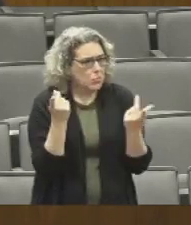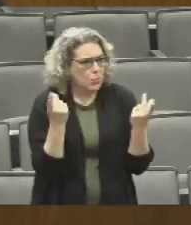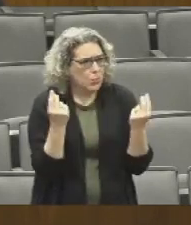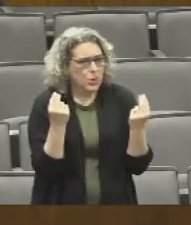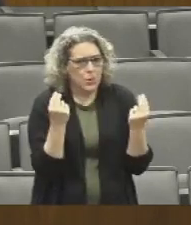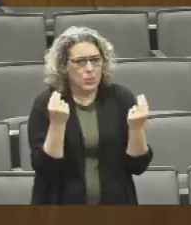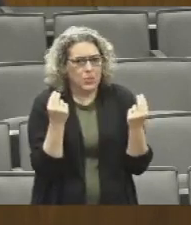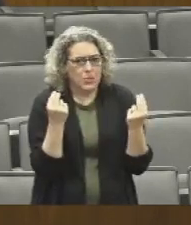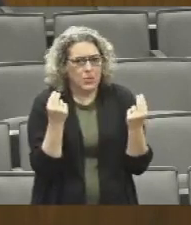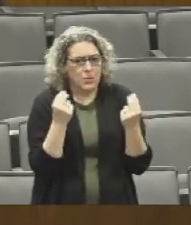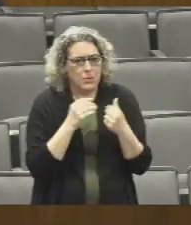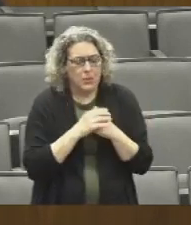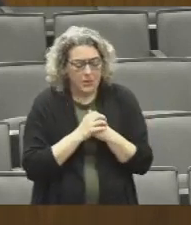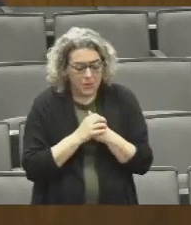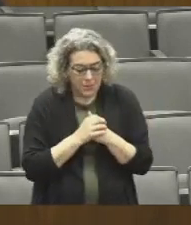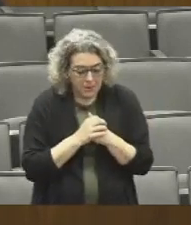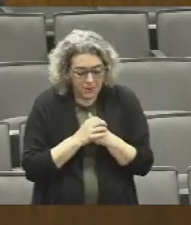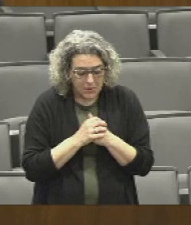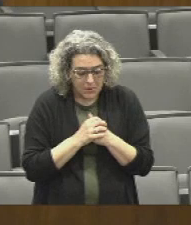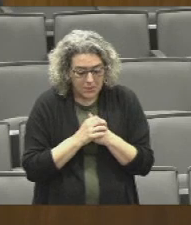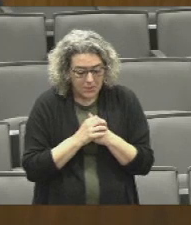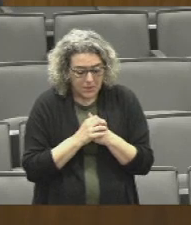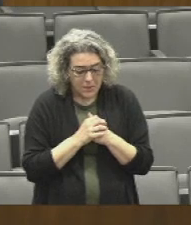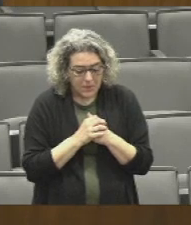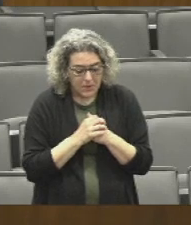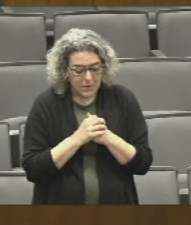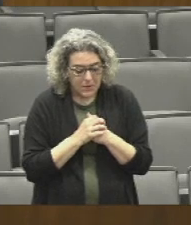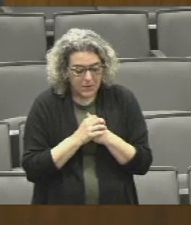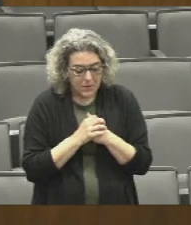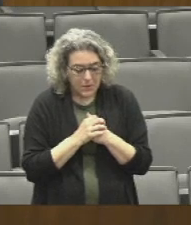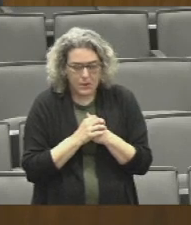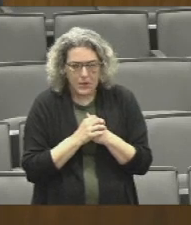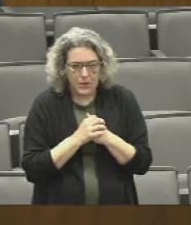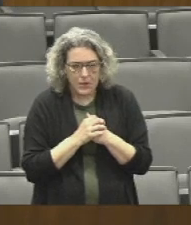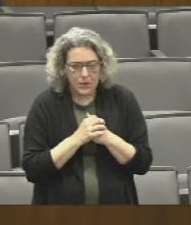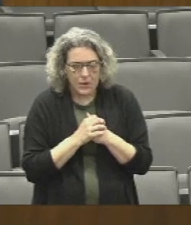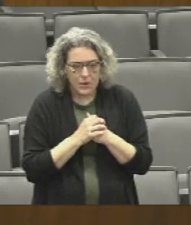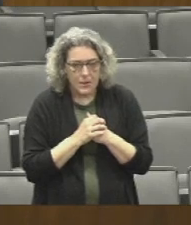I guess I never picked that up in the past. It says, you know, for